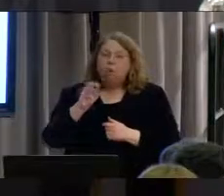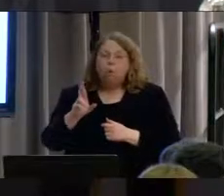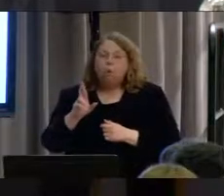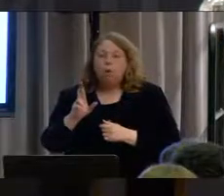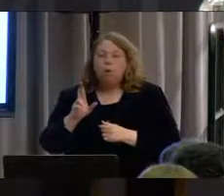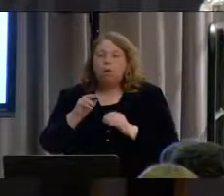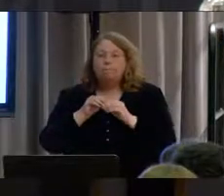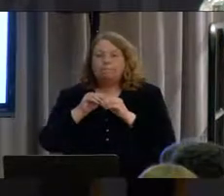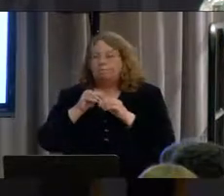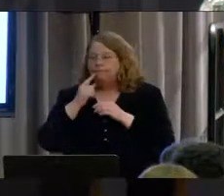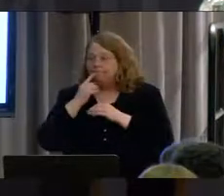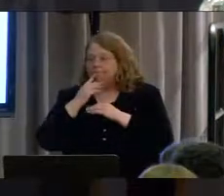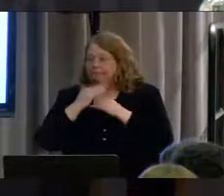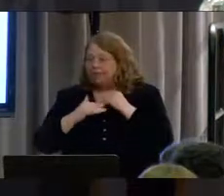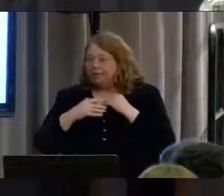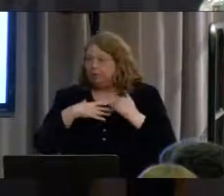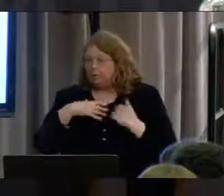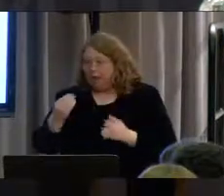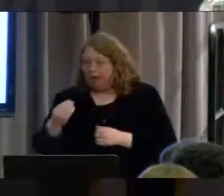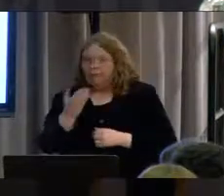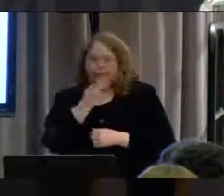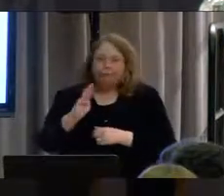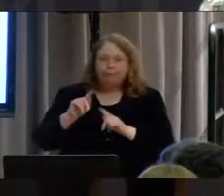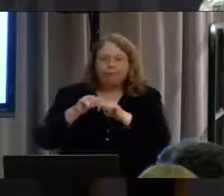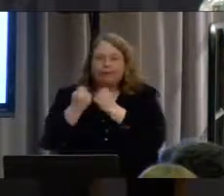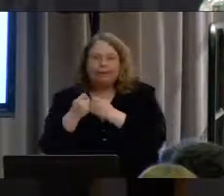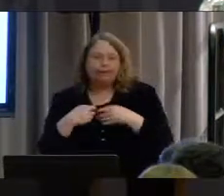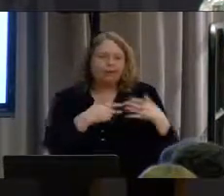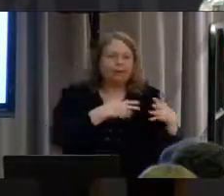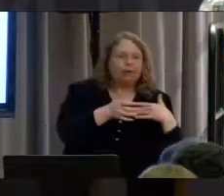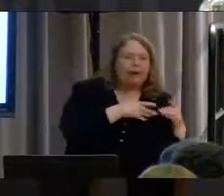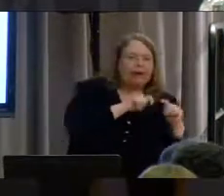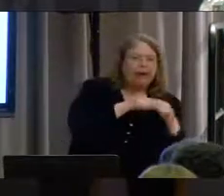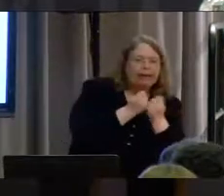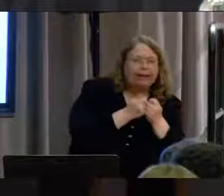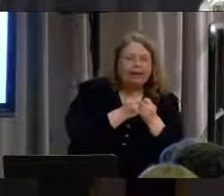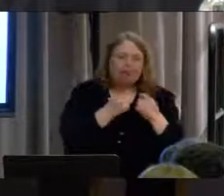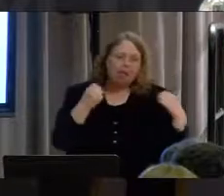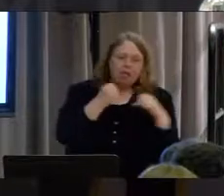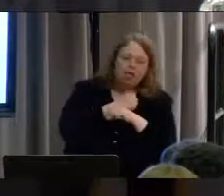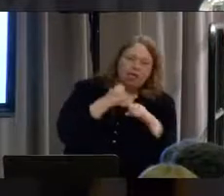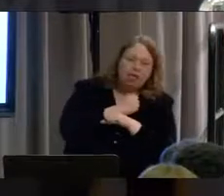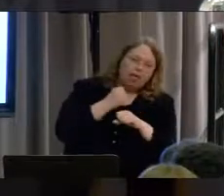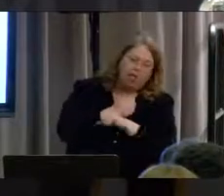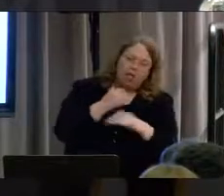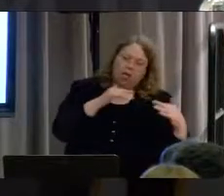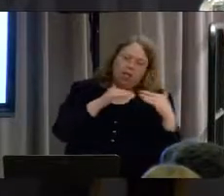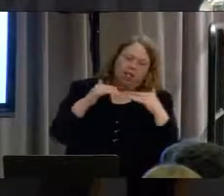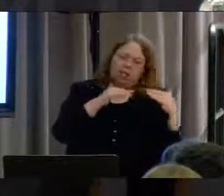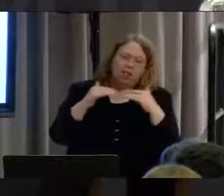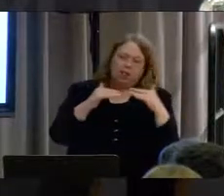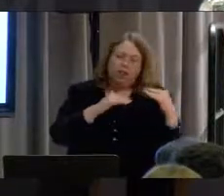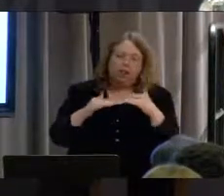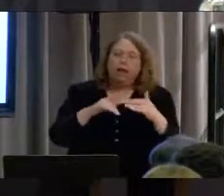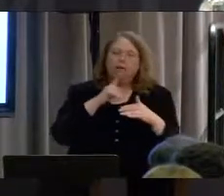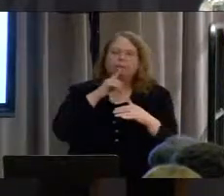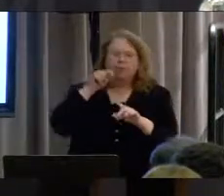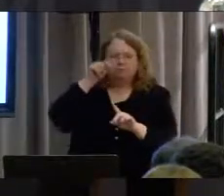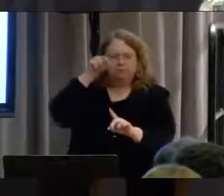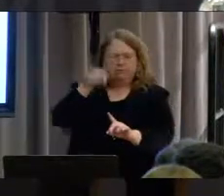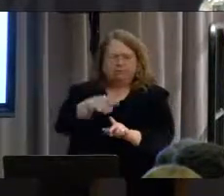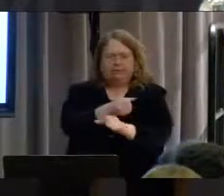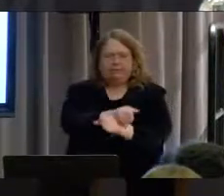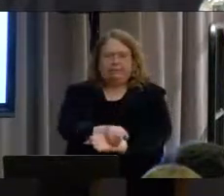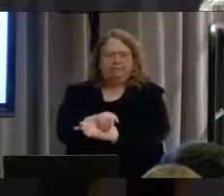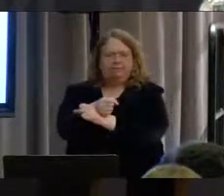and the blue team and the gray team running around going long and, you know, that sort of thing. Emancipation, it's not really